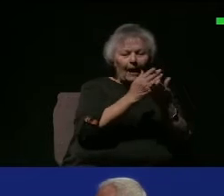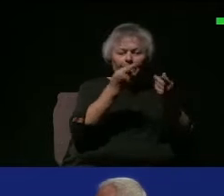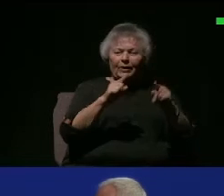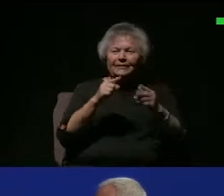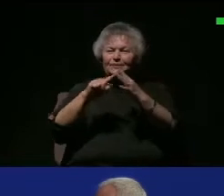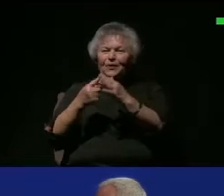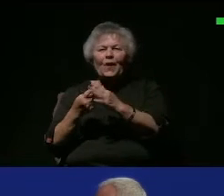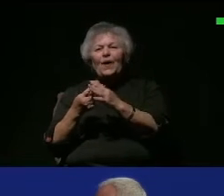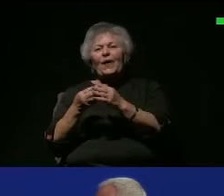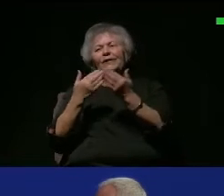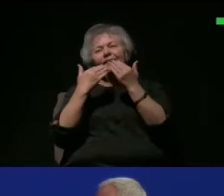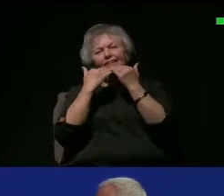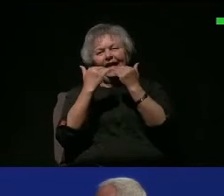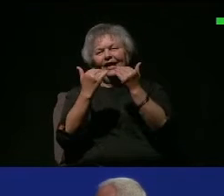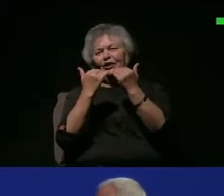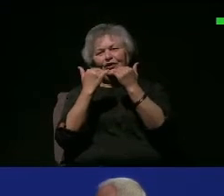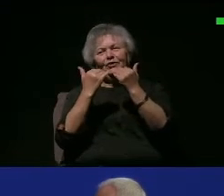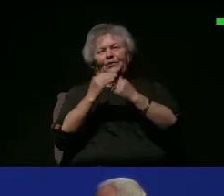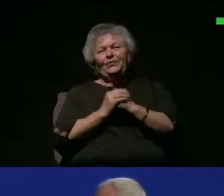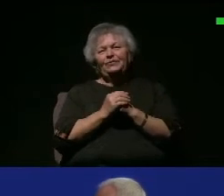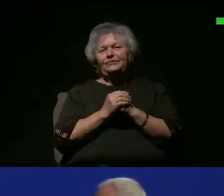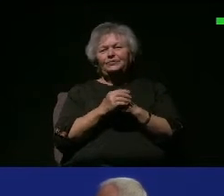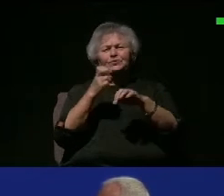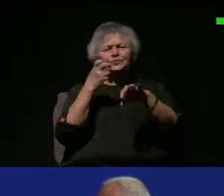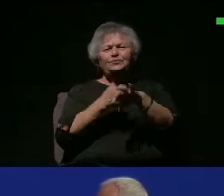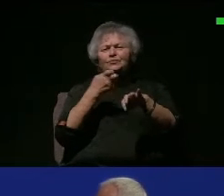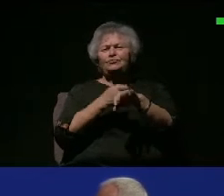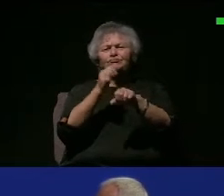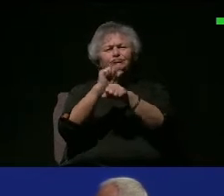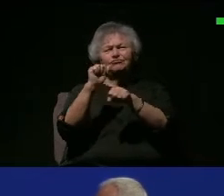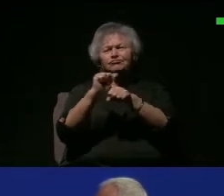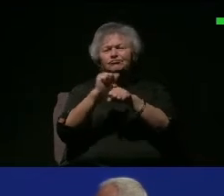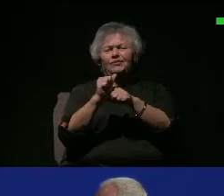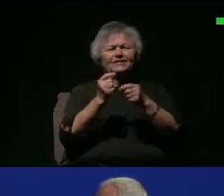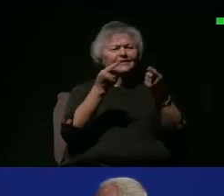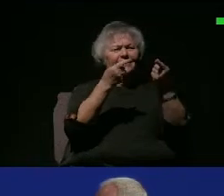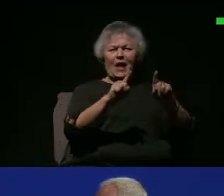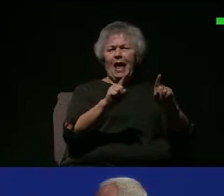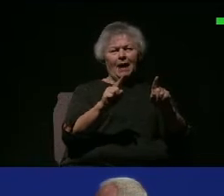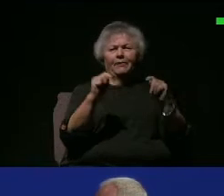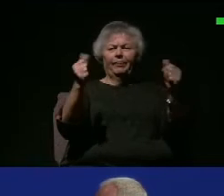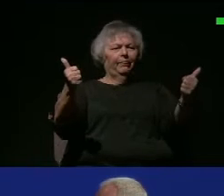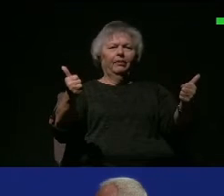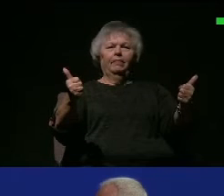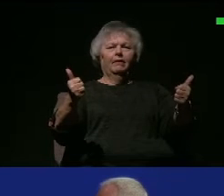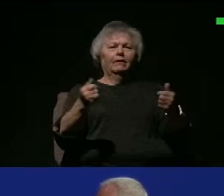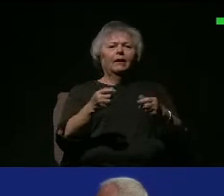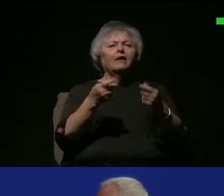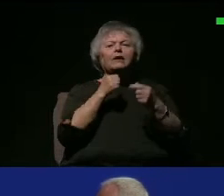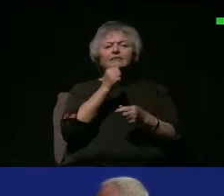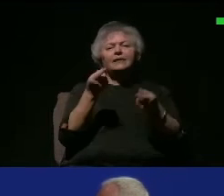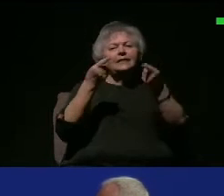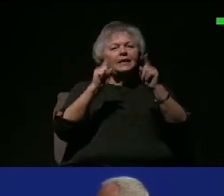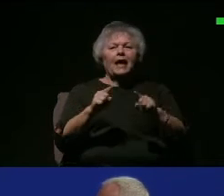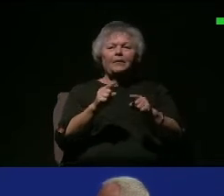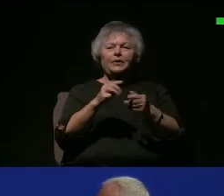We appreciate them. We thank you for the hard work that they've done. This just doesn't happen automatically. It doesn't happen magically. It happens when